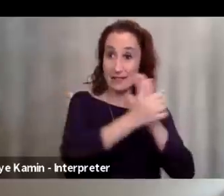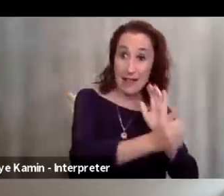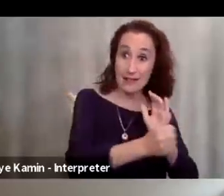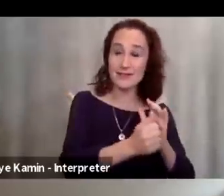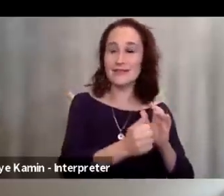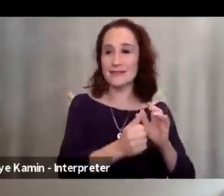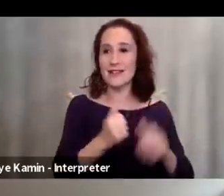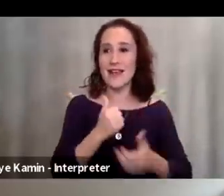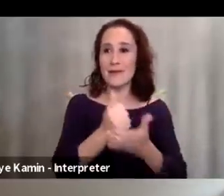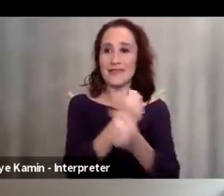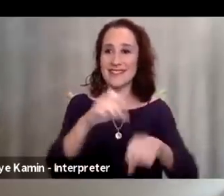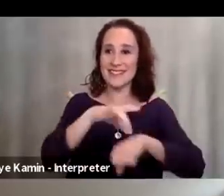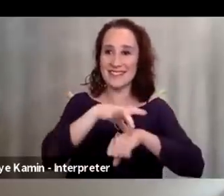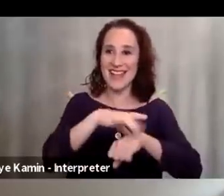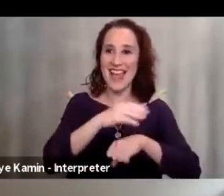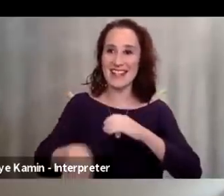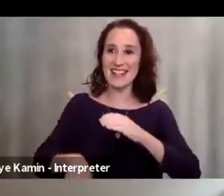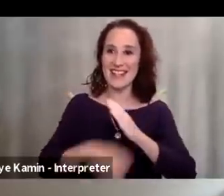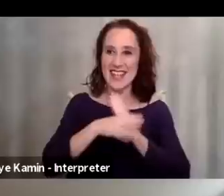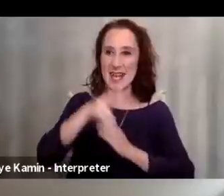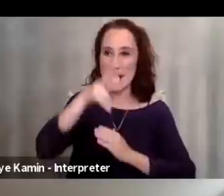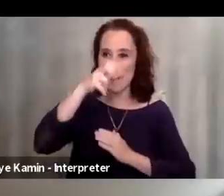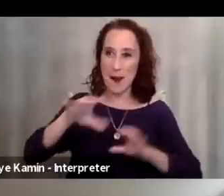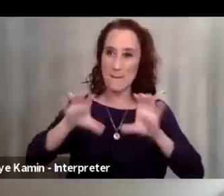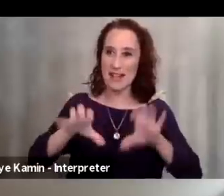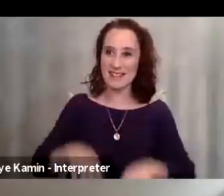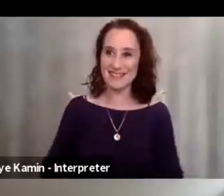planet and kick some bug butt.